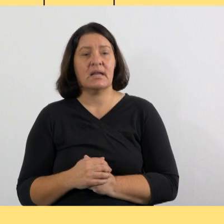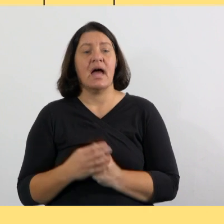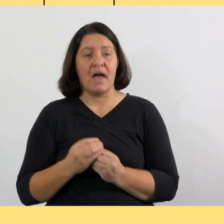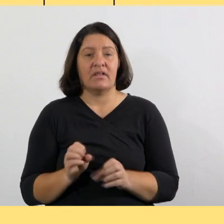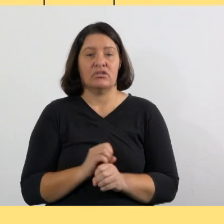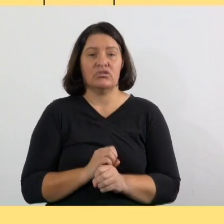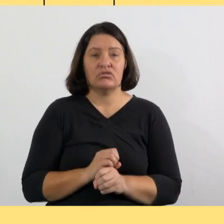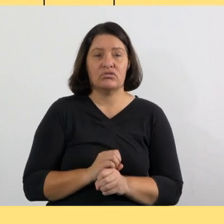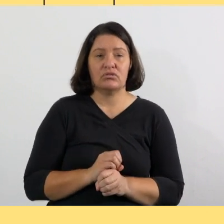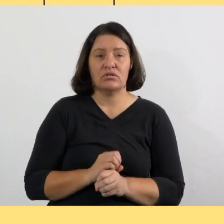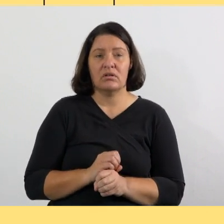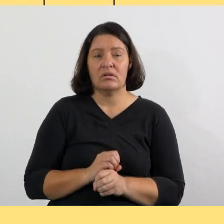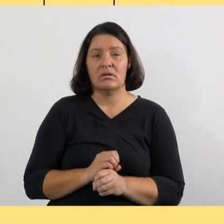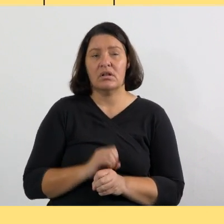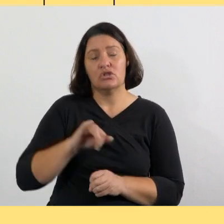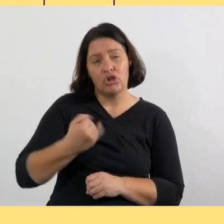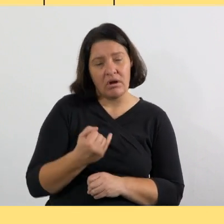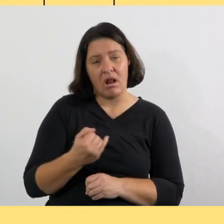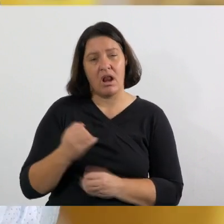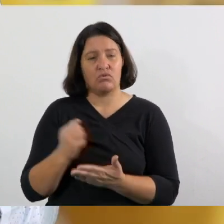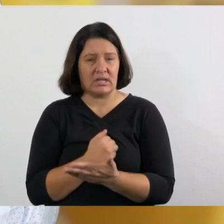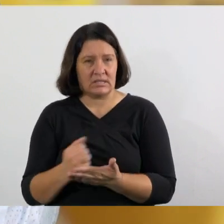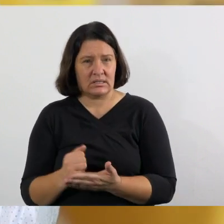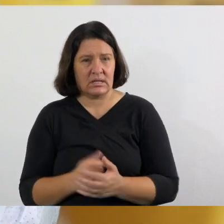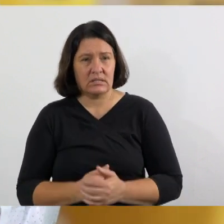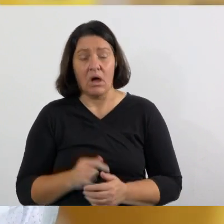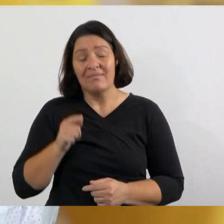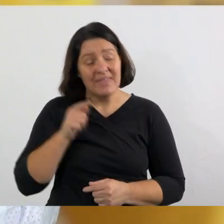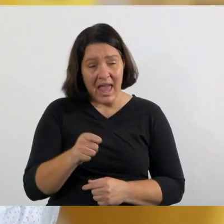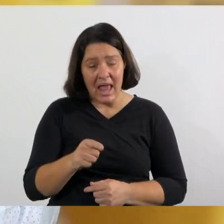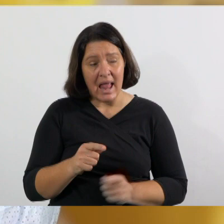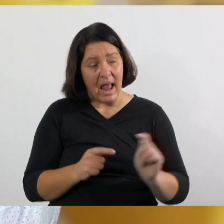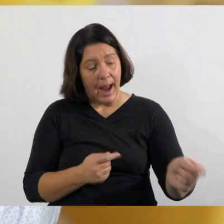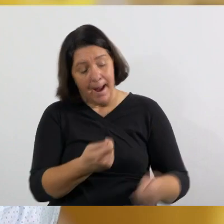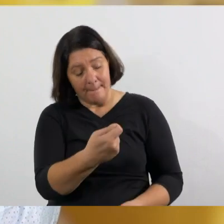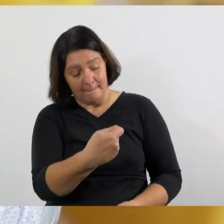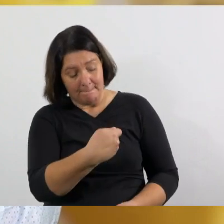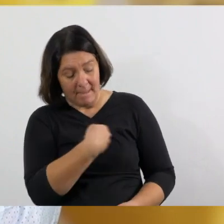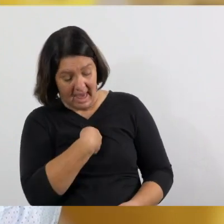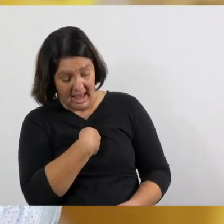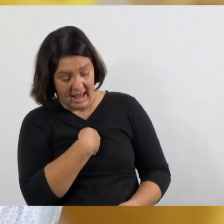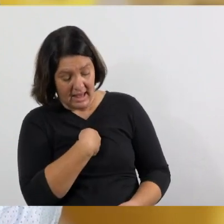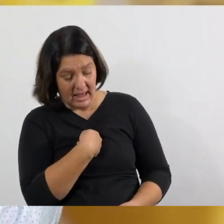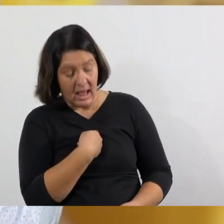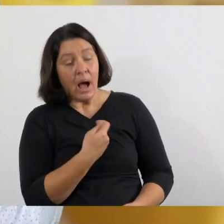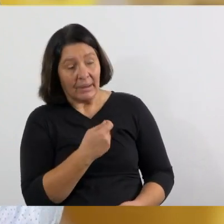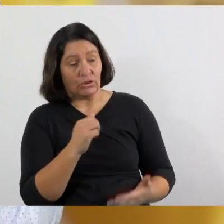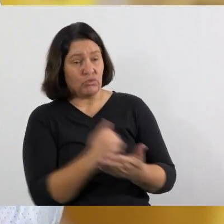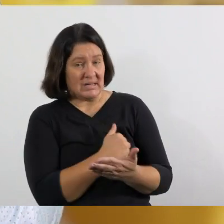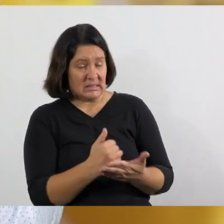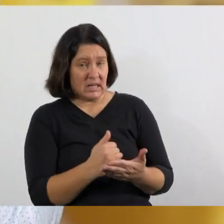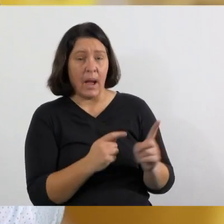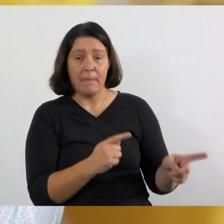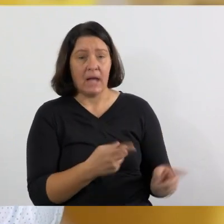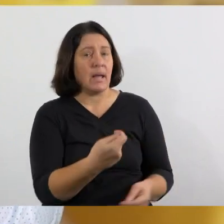our general credits. This involves debtors that can no longer pay their accounts, and we declare them